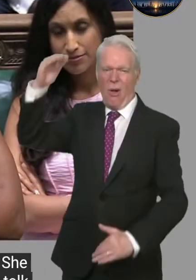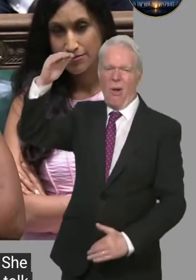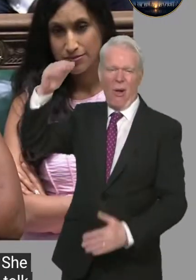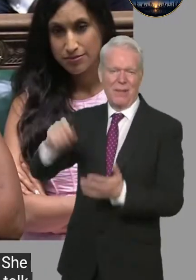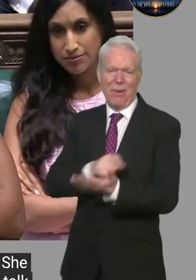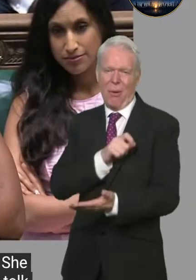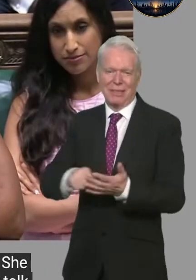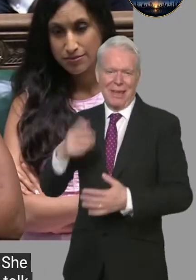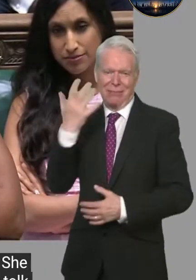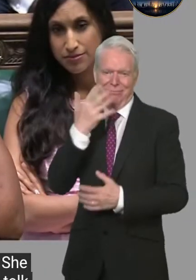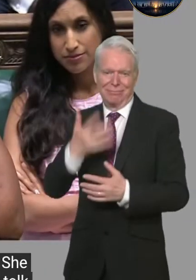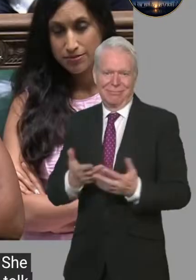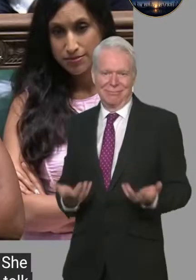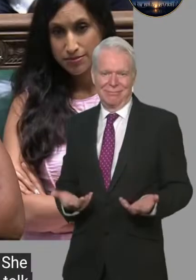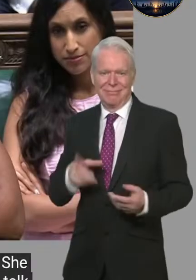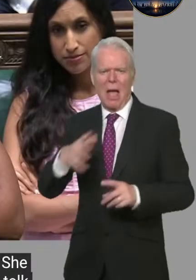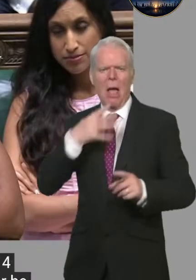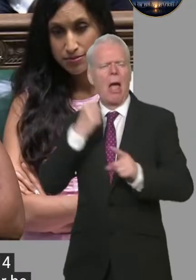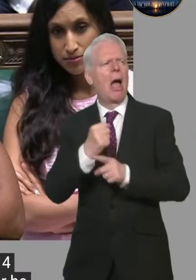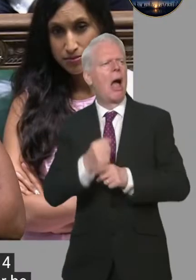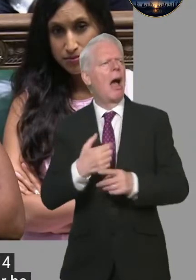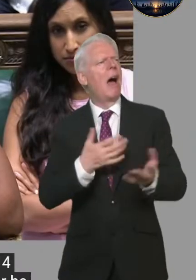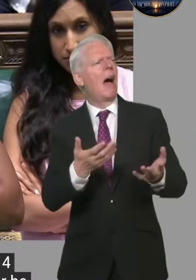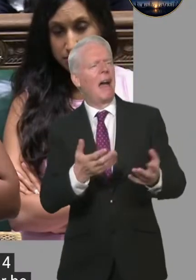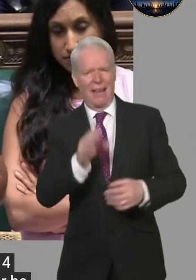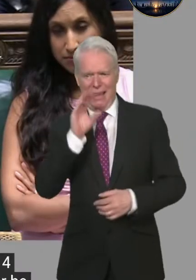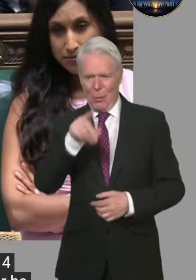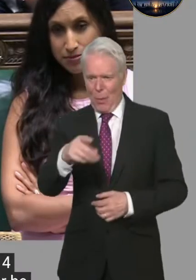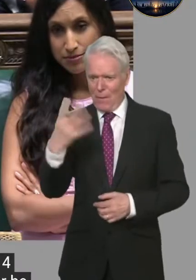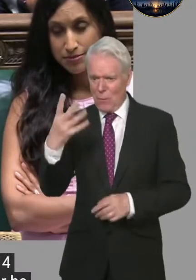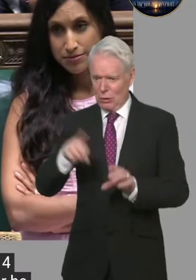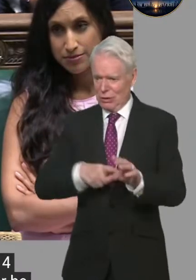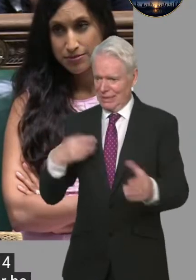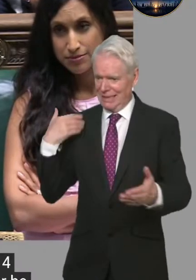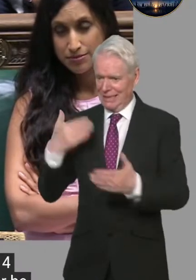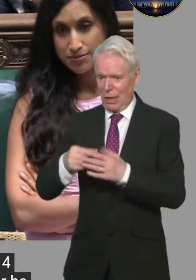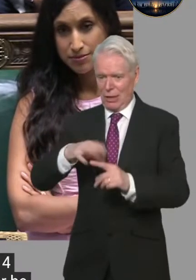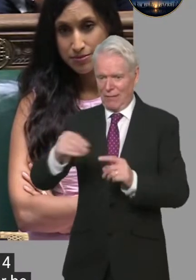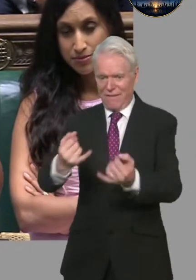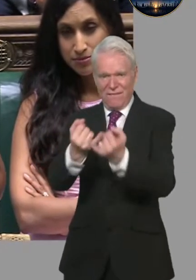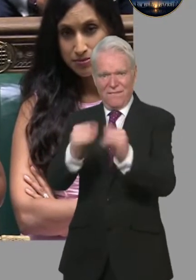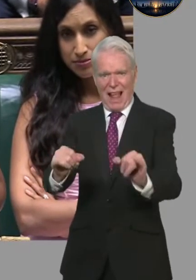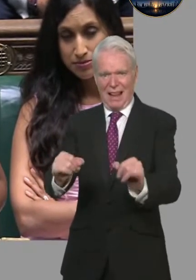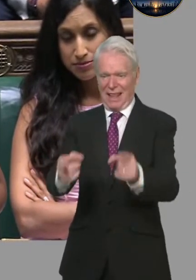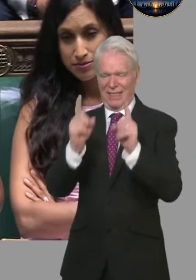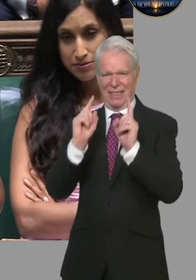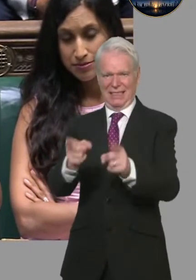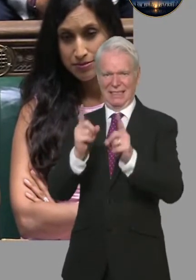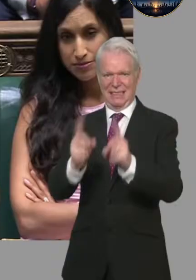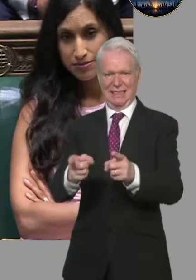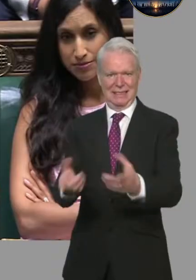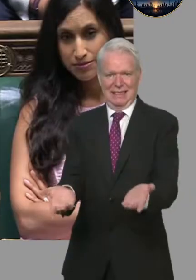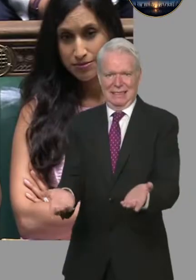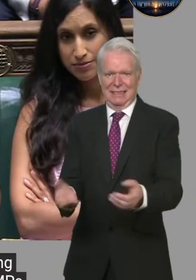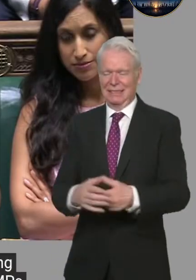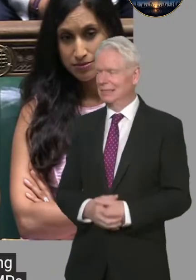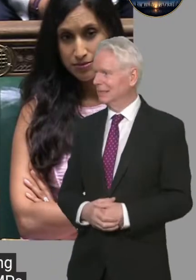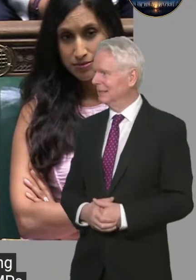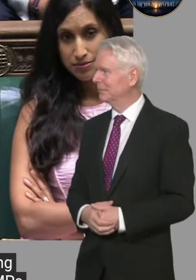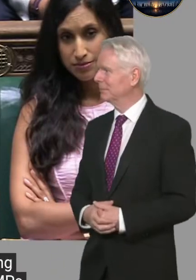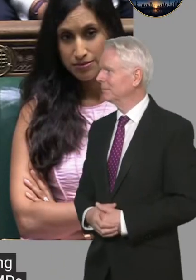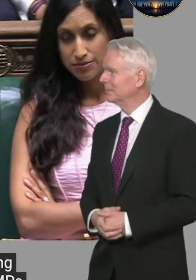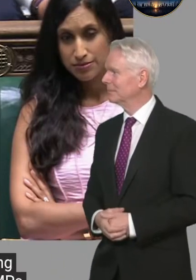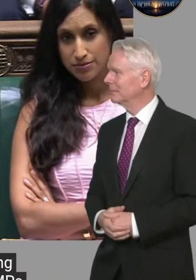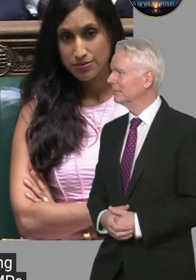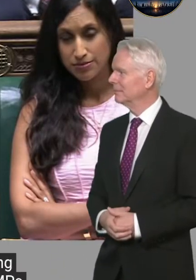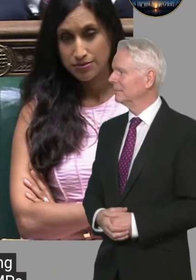is resigning because of his MPs. There's no point trying to distract from it. And let's be honest, Mr. Speaker, the Prime